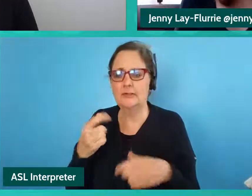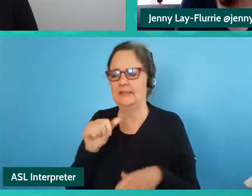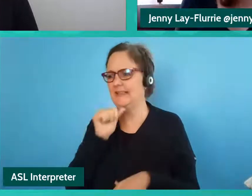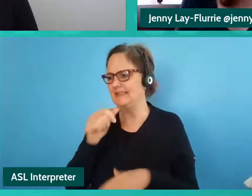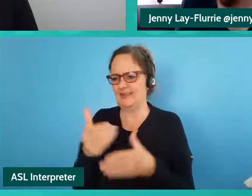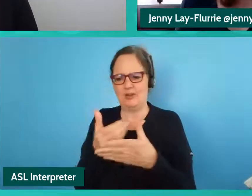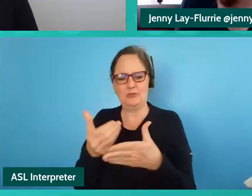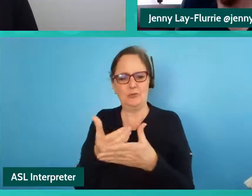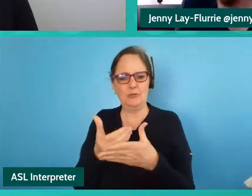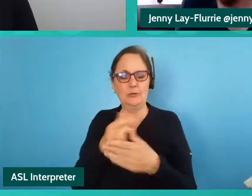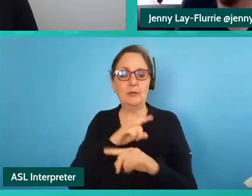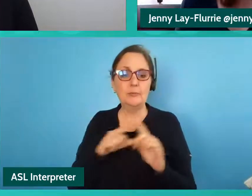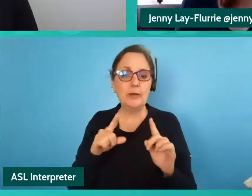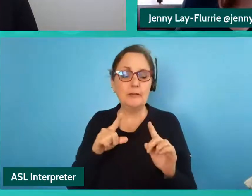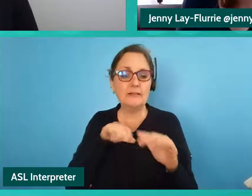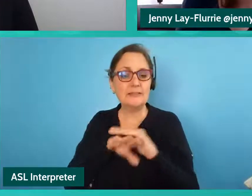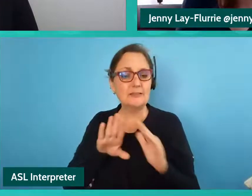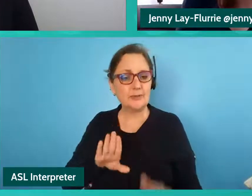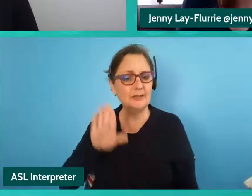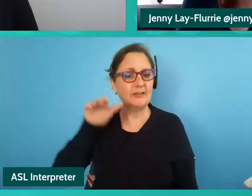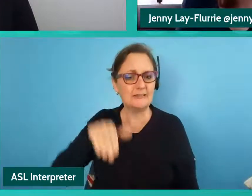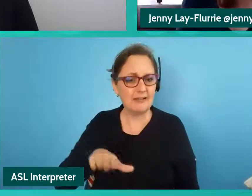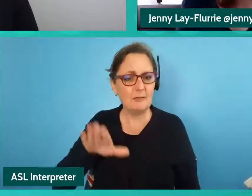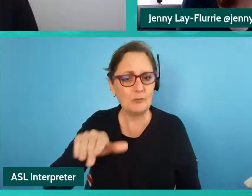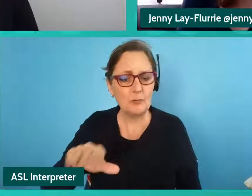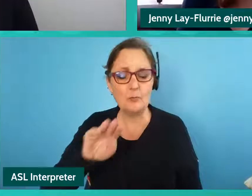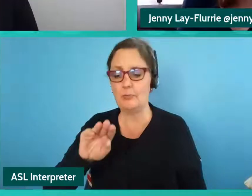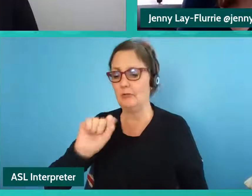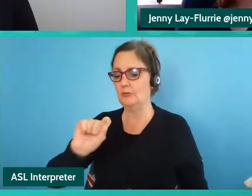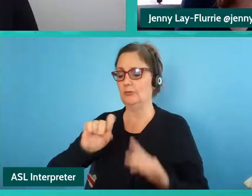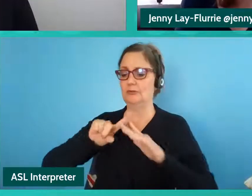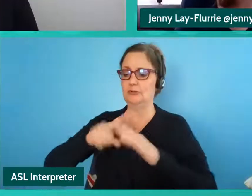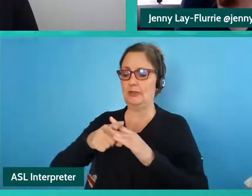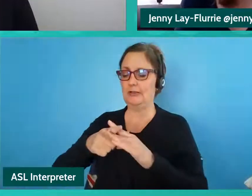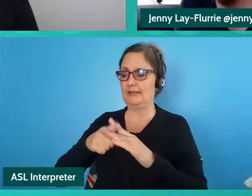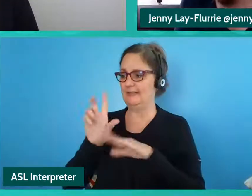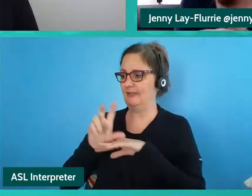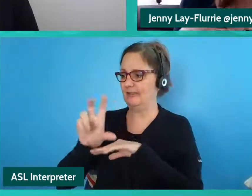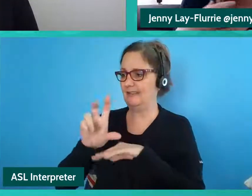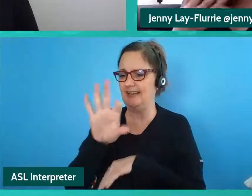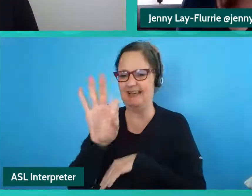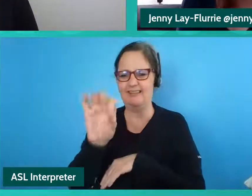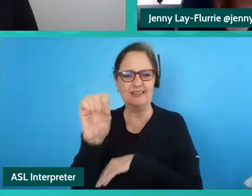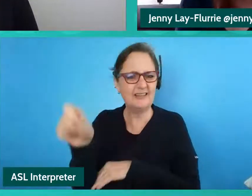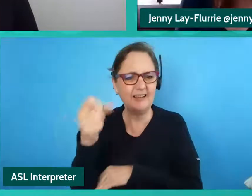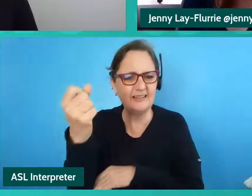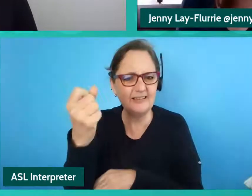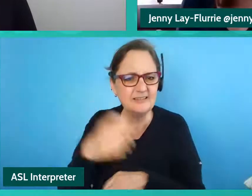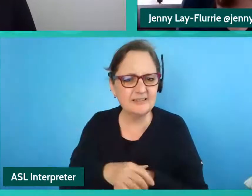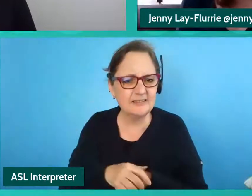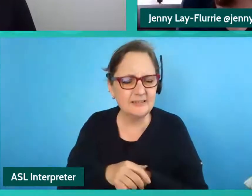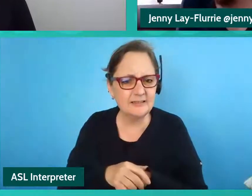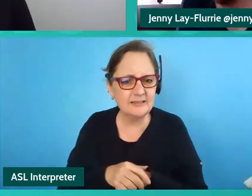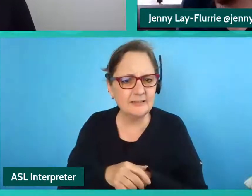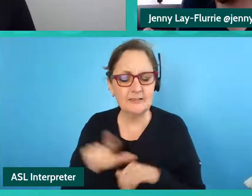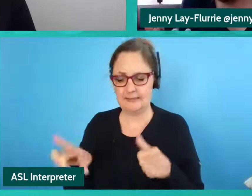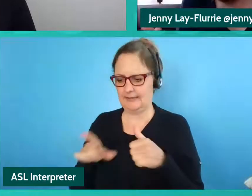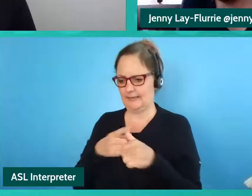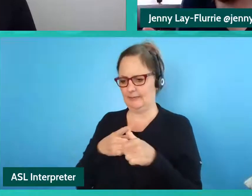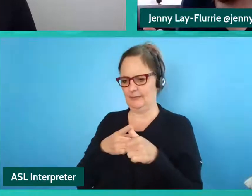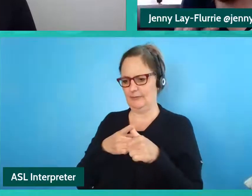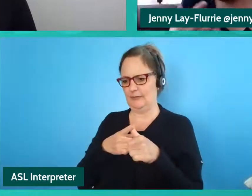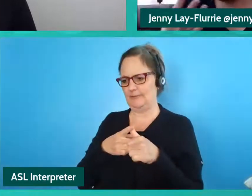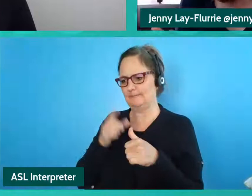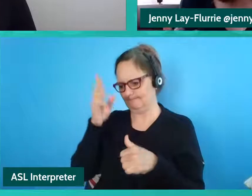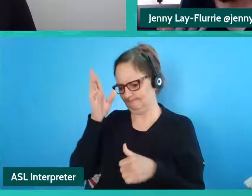flowed. Microsoft actually started investing in accessibility in the 90s. That's when we first anointed people to work on how we could